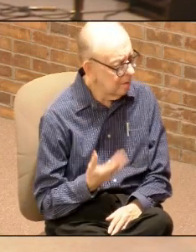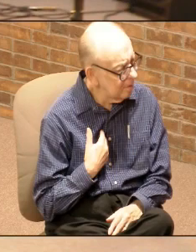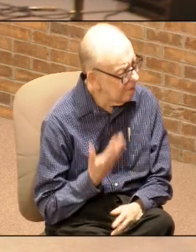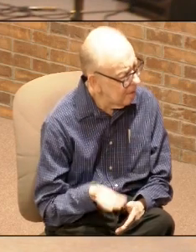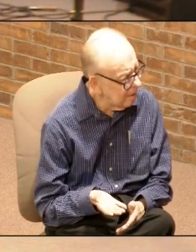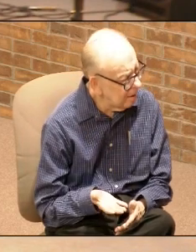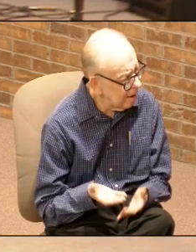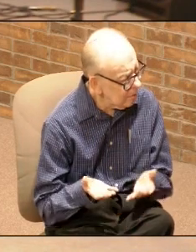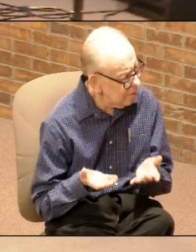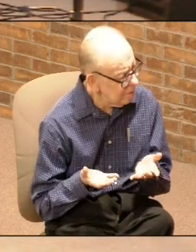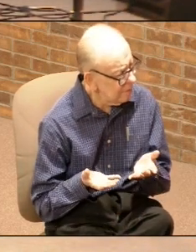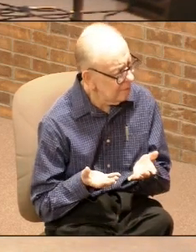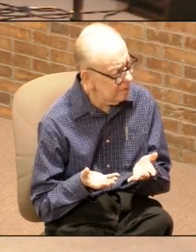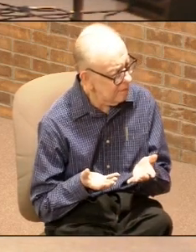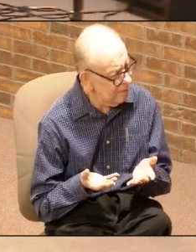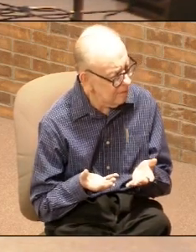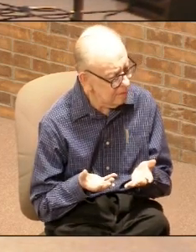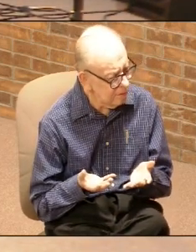I've